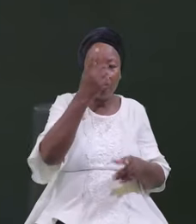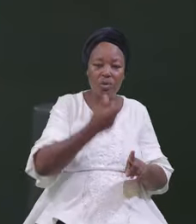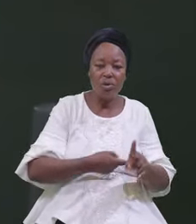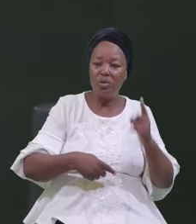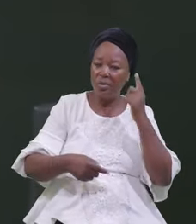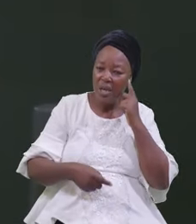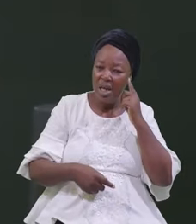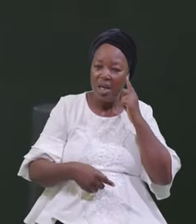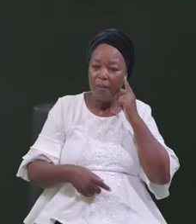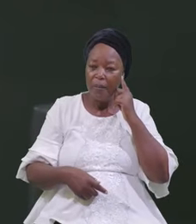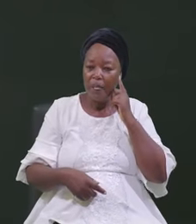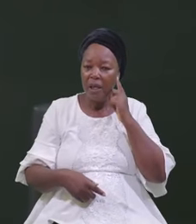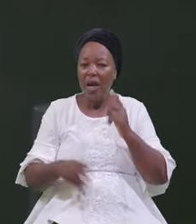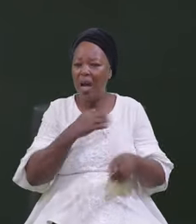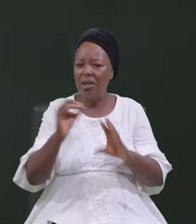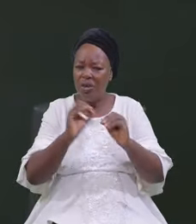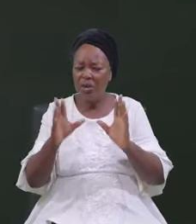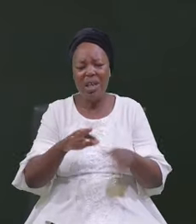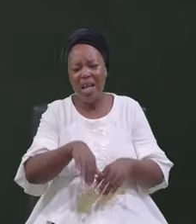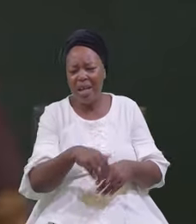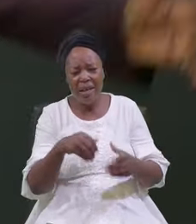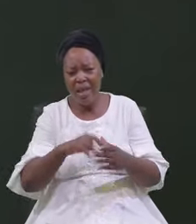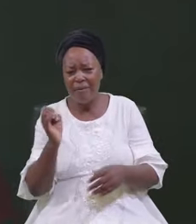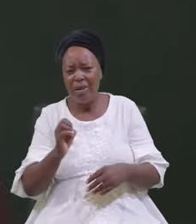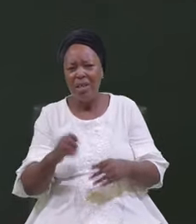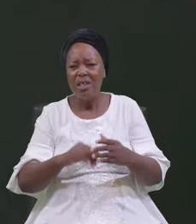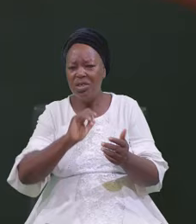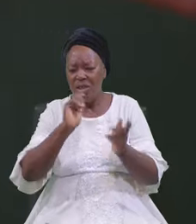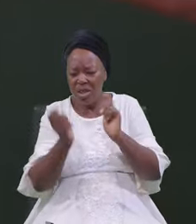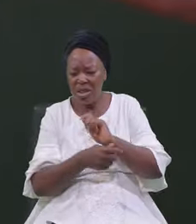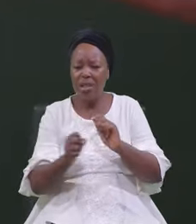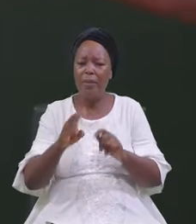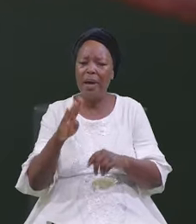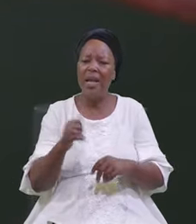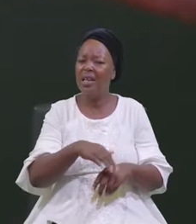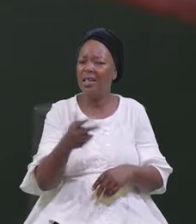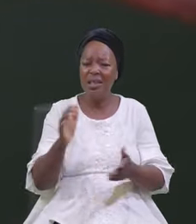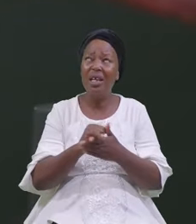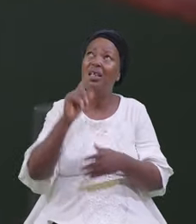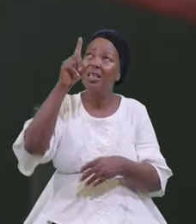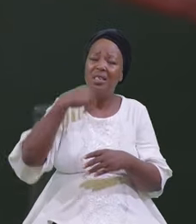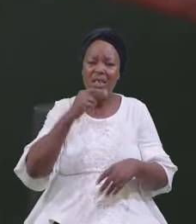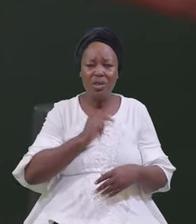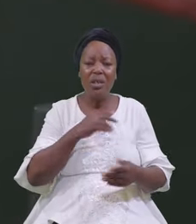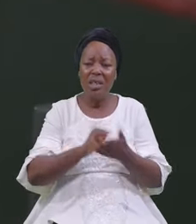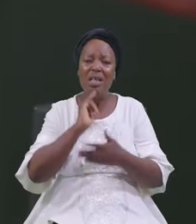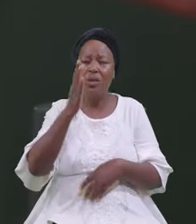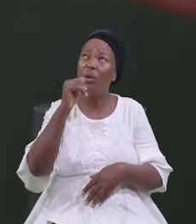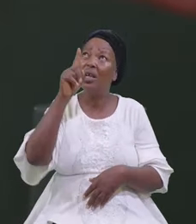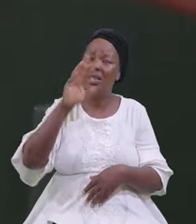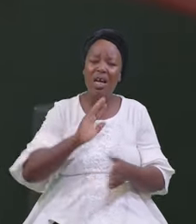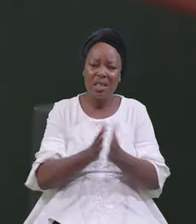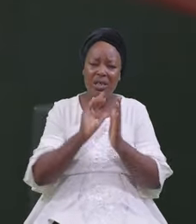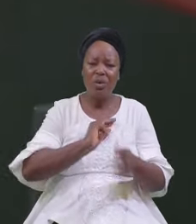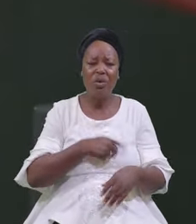ever changes by anything he tells us. That's why he's asking the third time, and the fifth